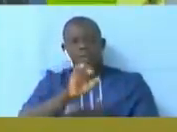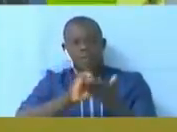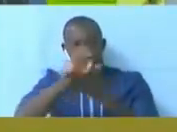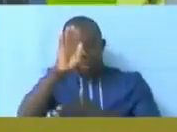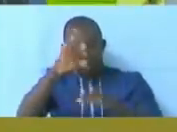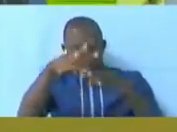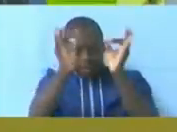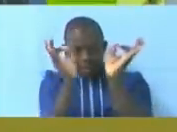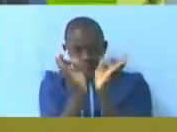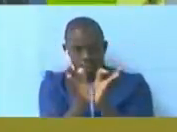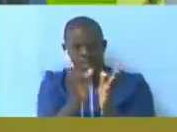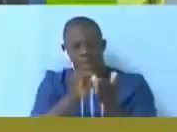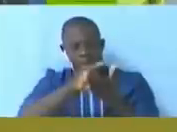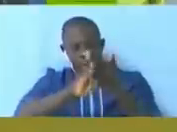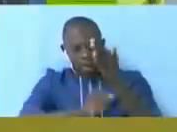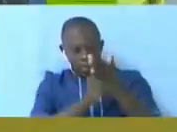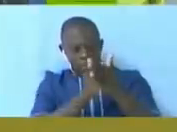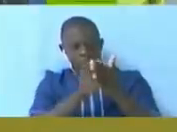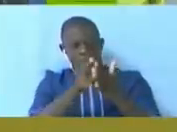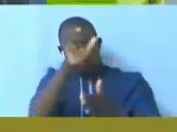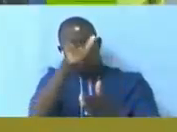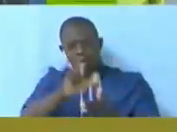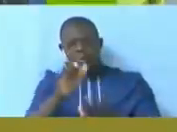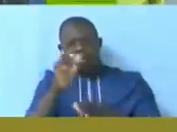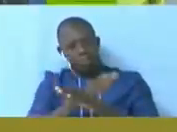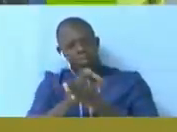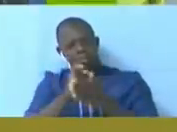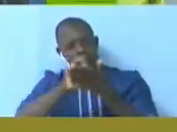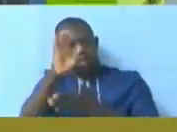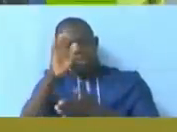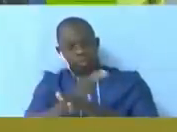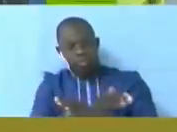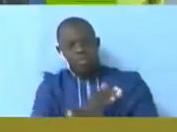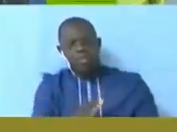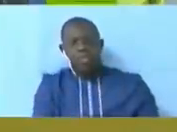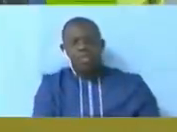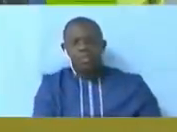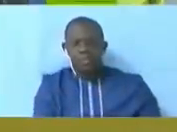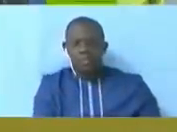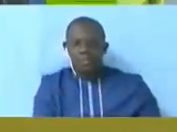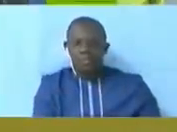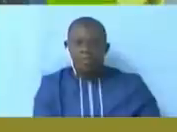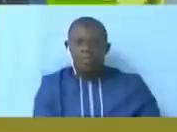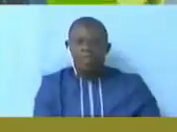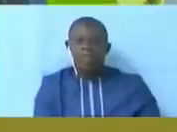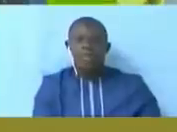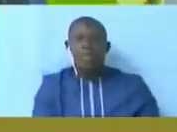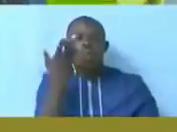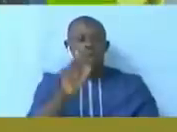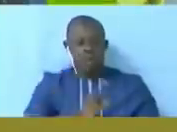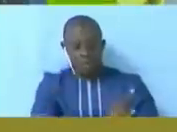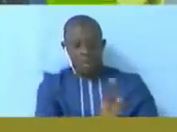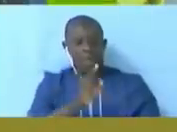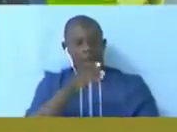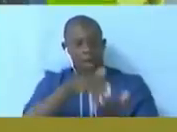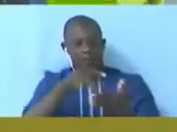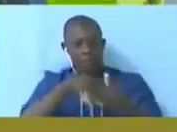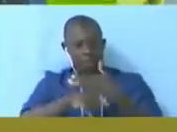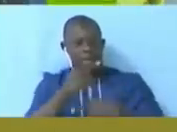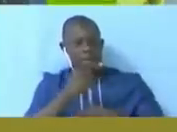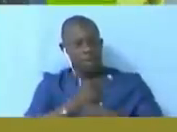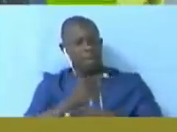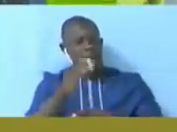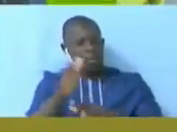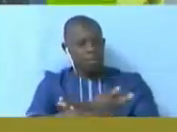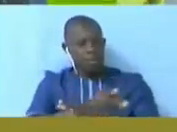Nations mwelem dunia bela ukafu banyi na na kafu mululinde ya membu na kuonyi kisikisila jang. When they came, he was then